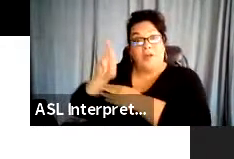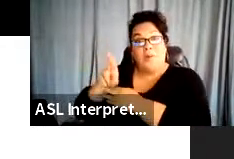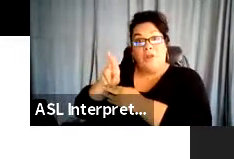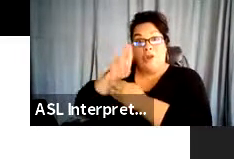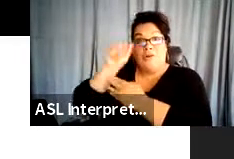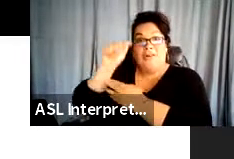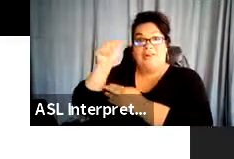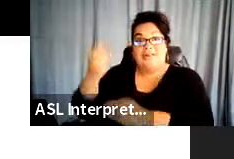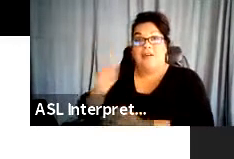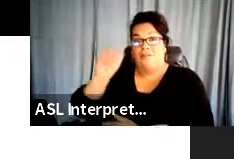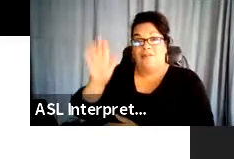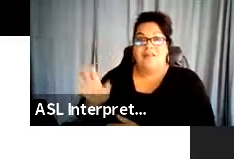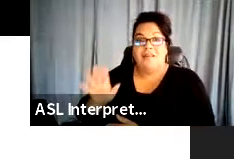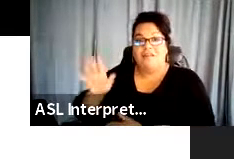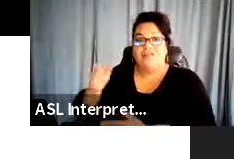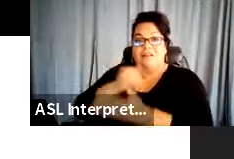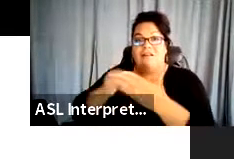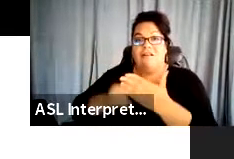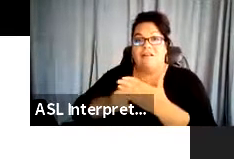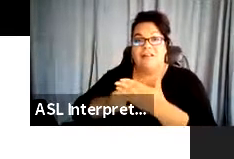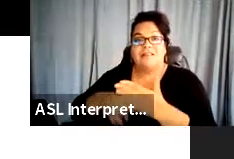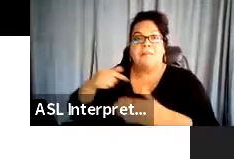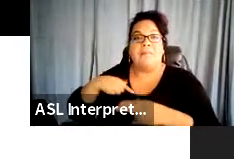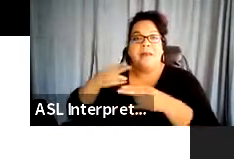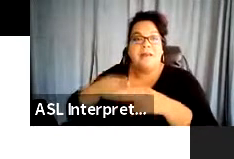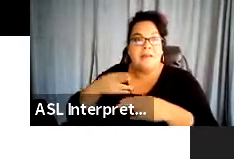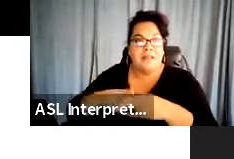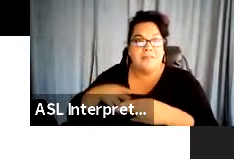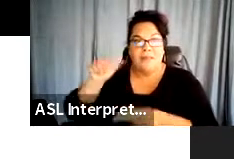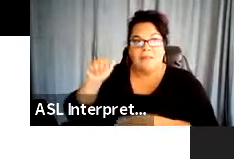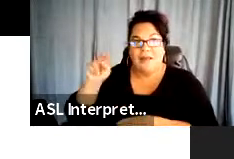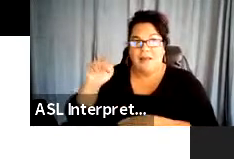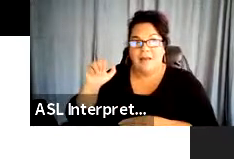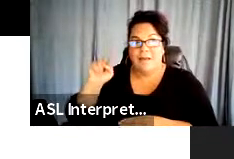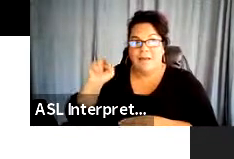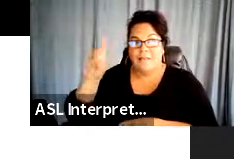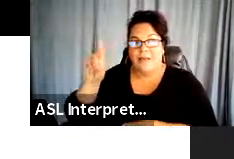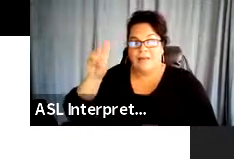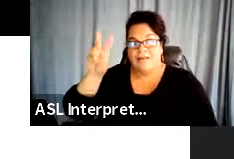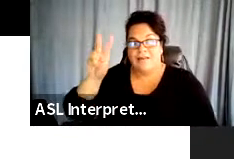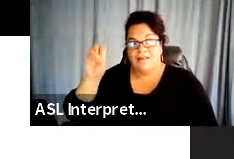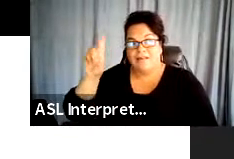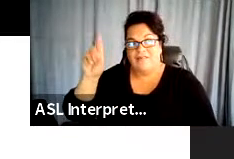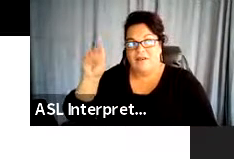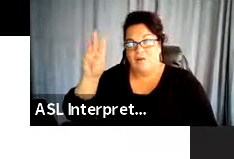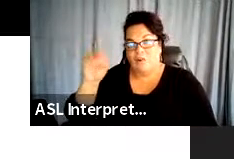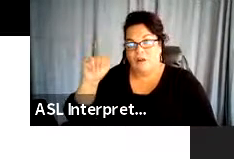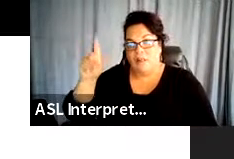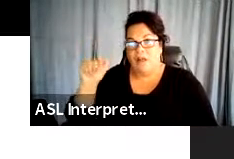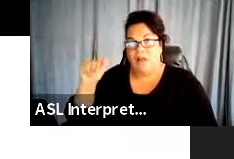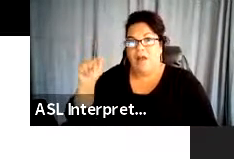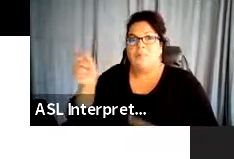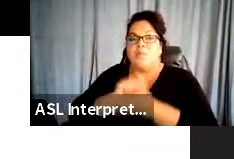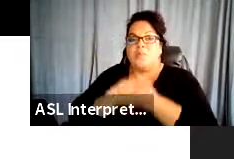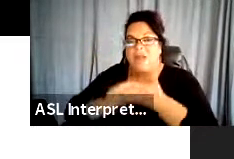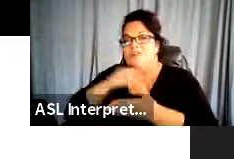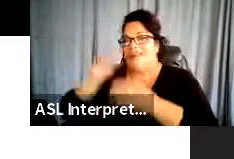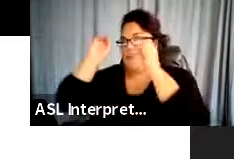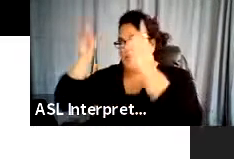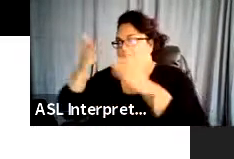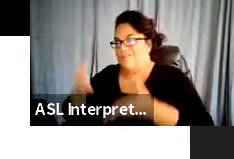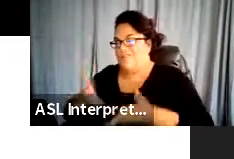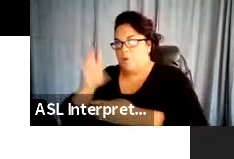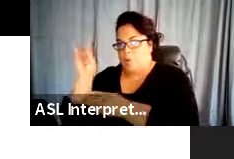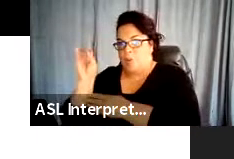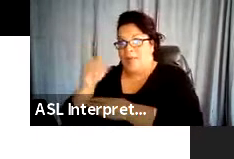Asian artist. My name is Anand Vedawala. I'm a writer and also an educator based in Oakland. I currently